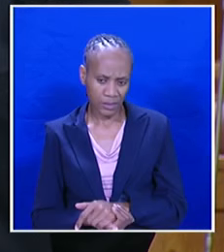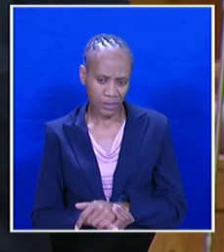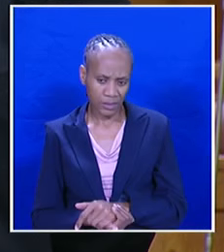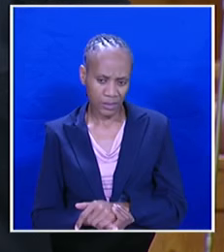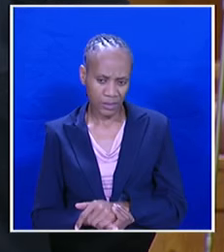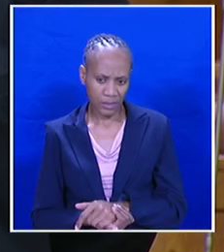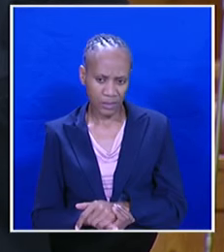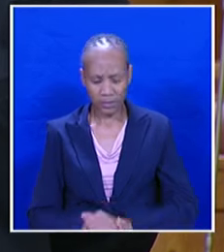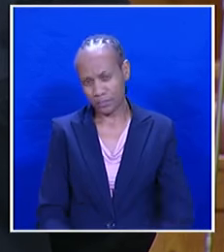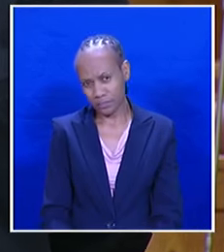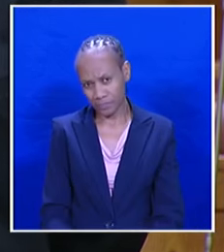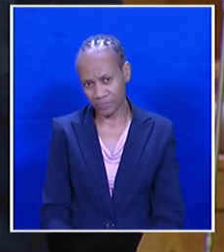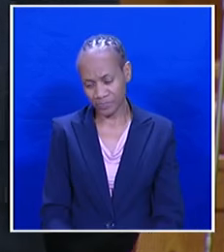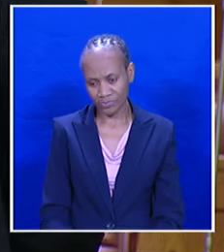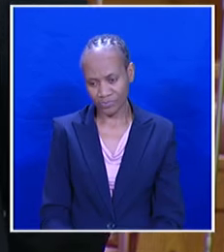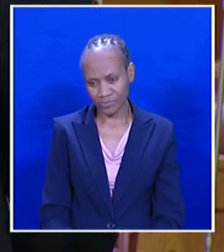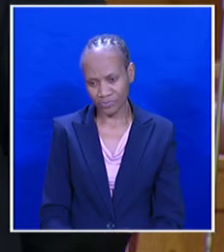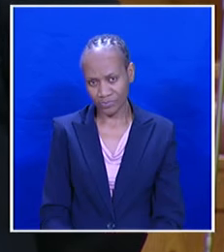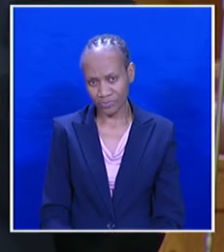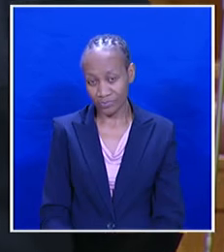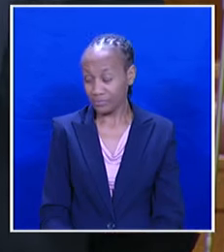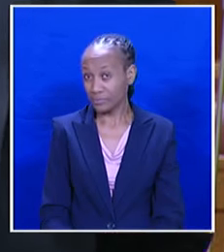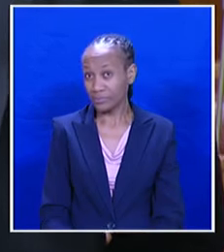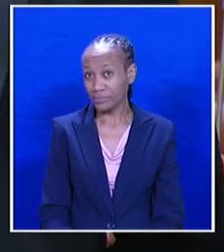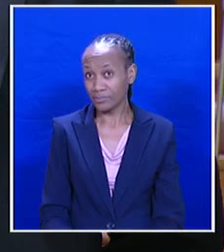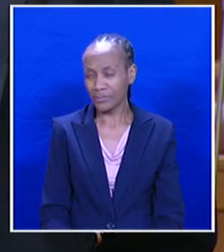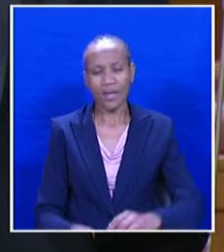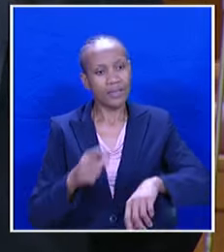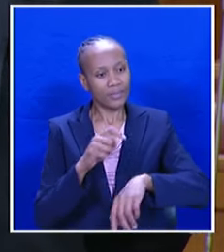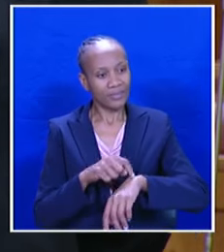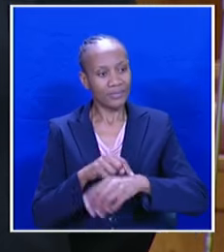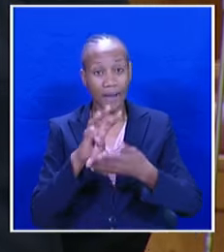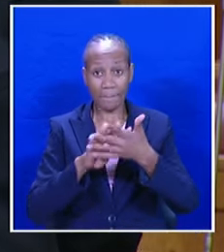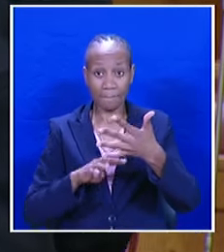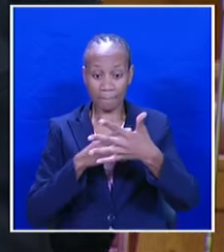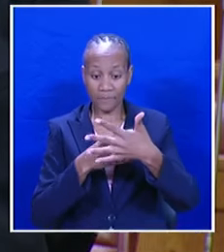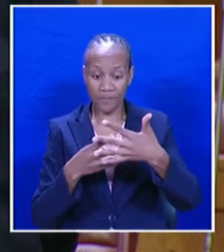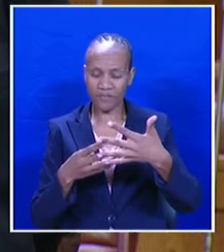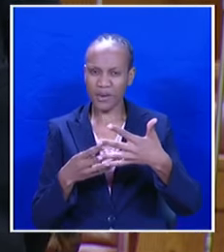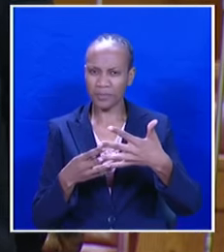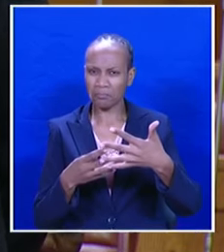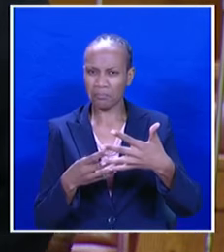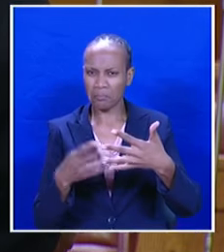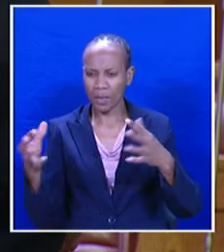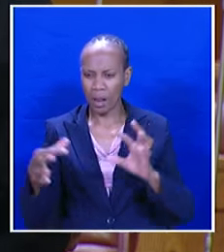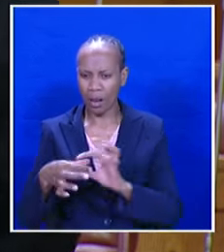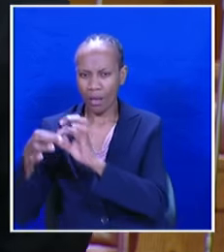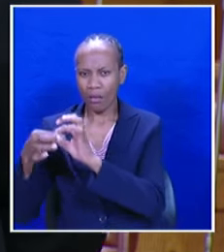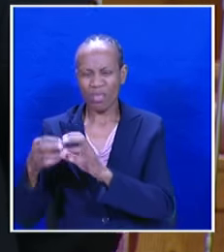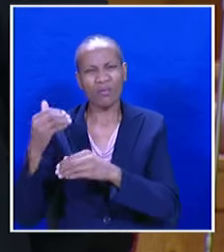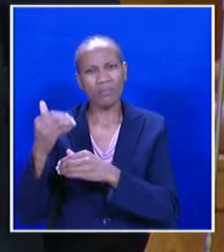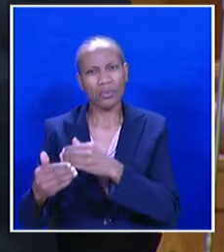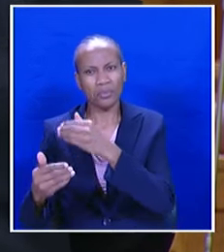House time that has been given to that process of the evaluation of the